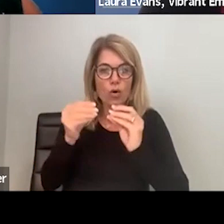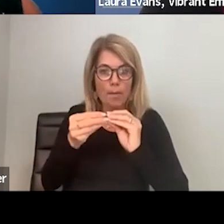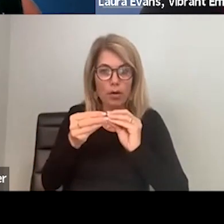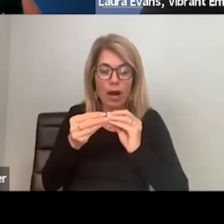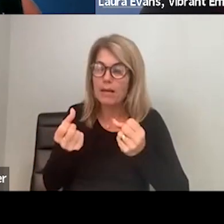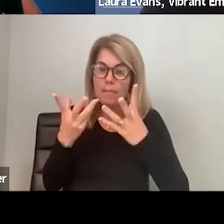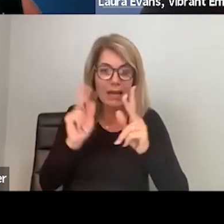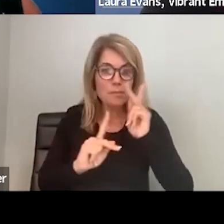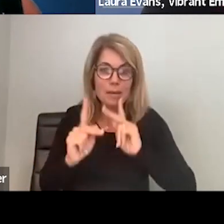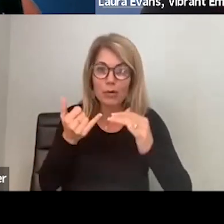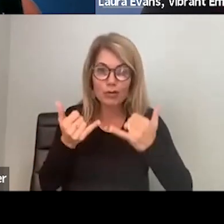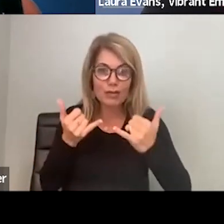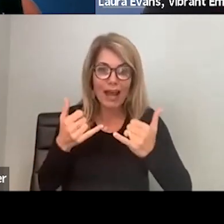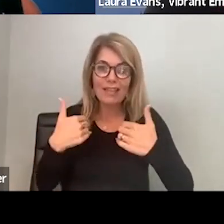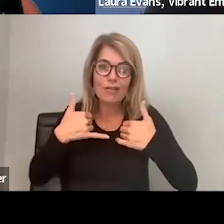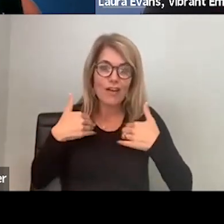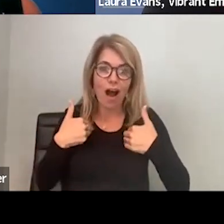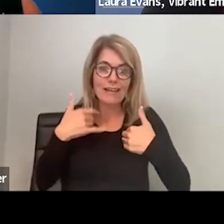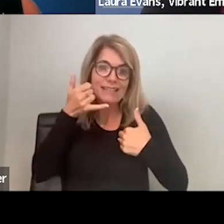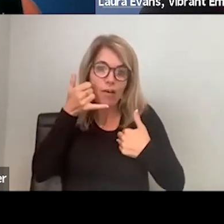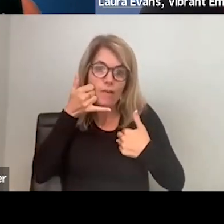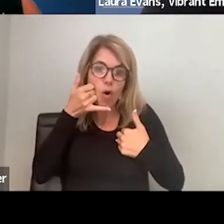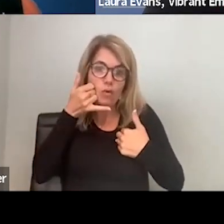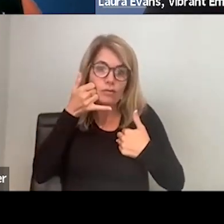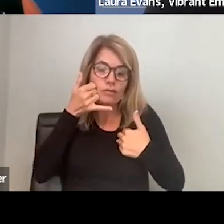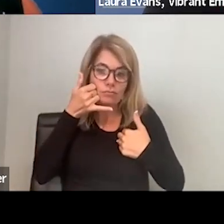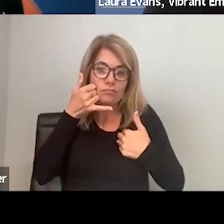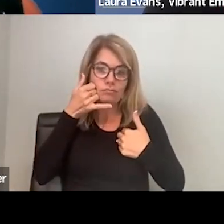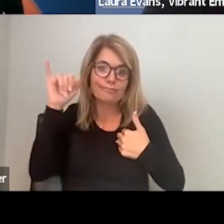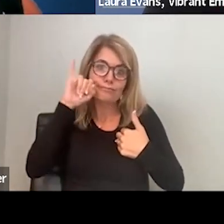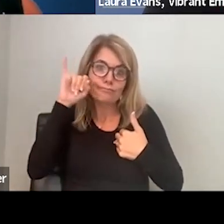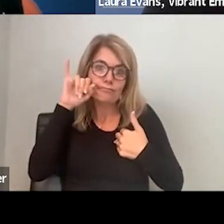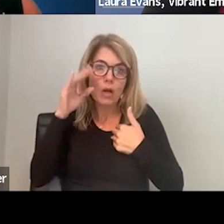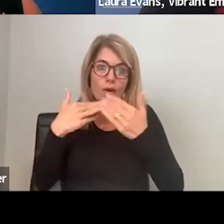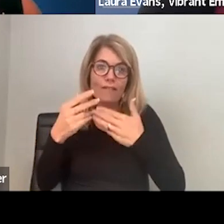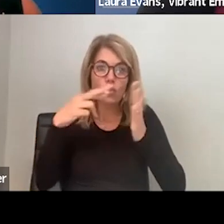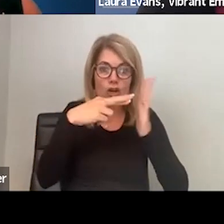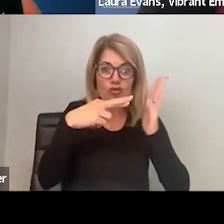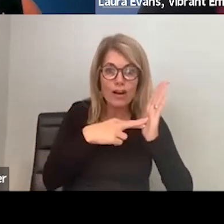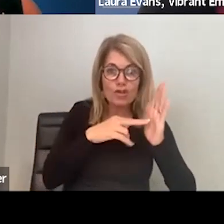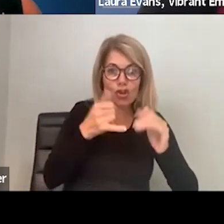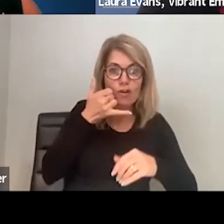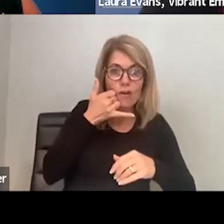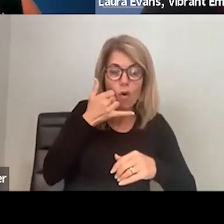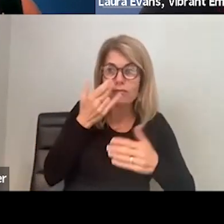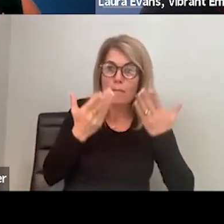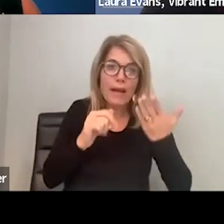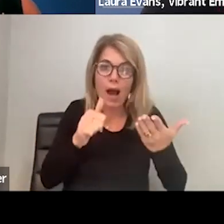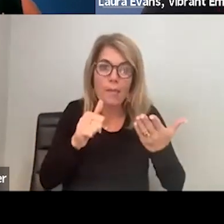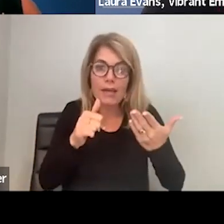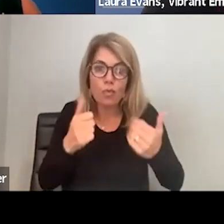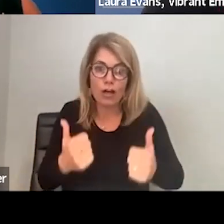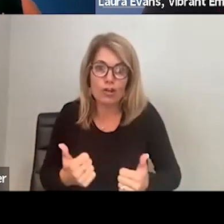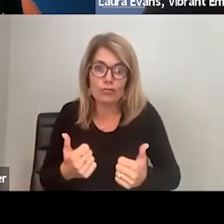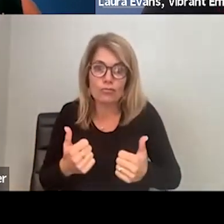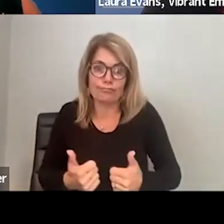folks have cell phones. So where you first registered your phone may not be where you currently live. And so in order to